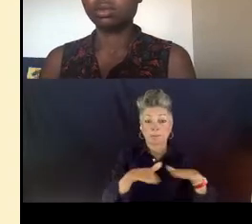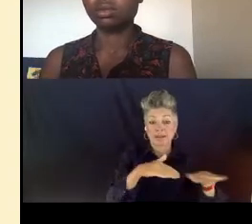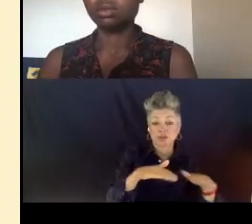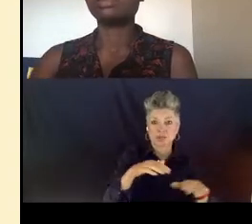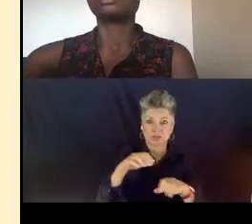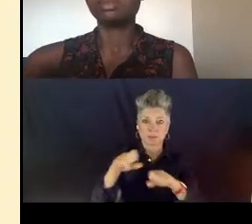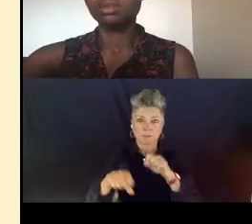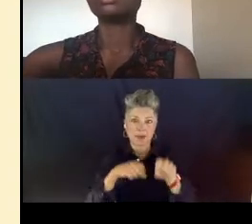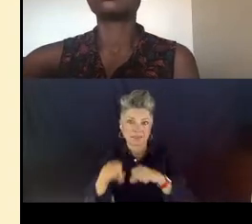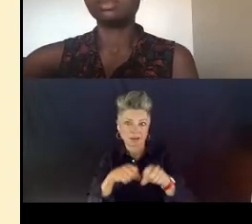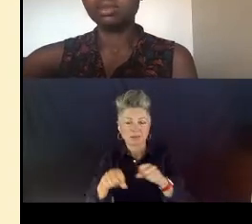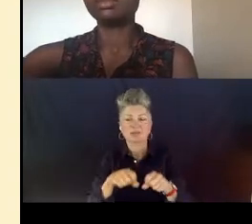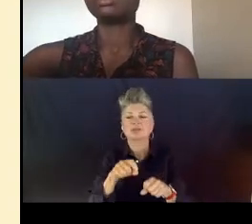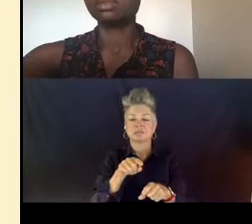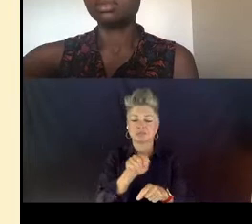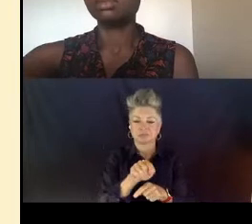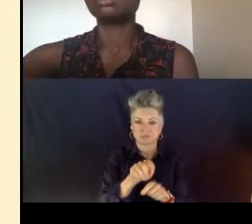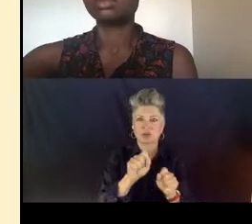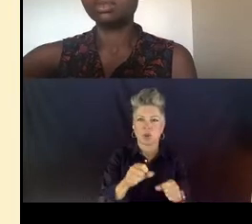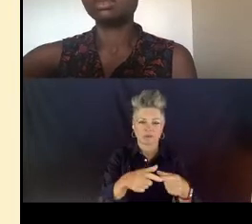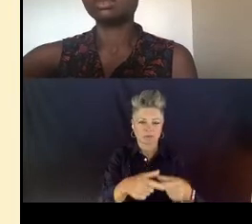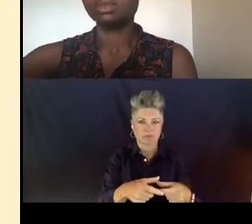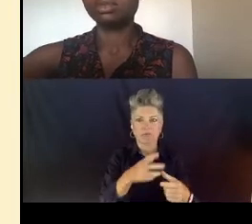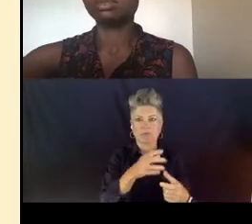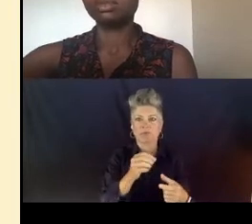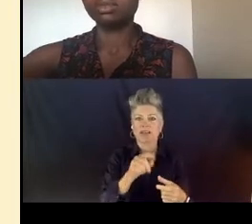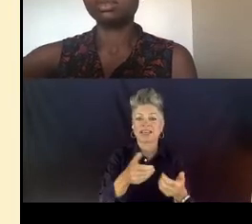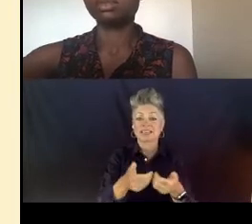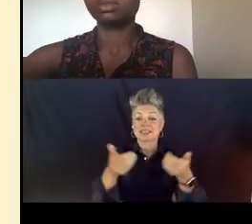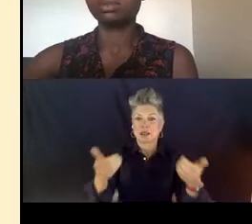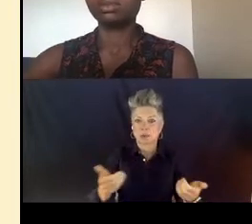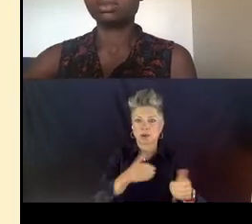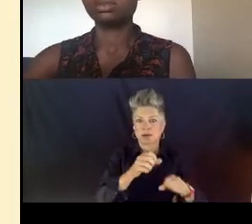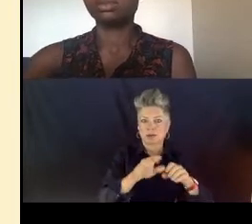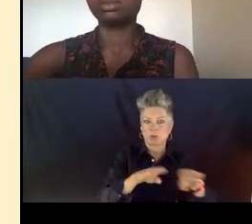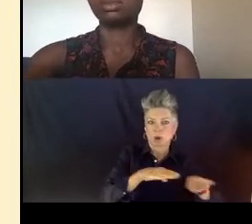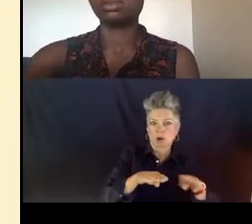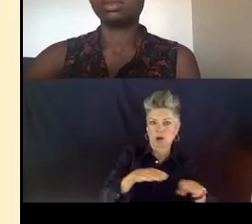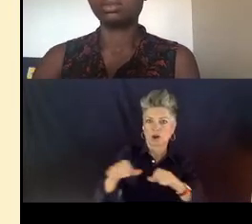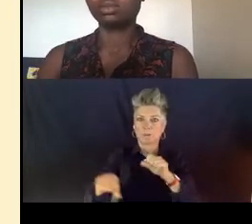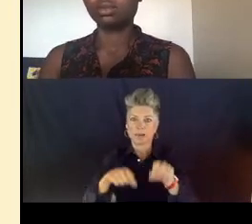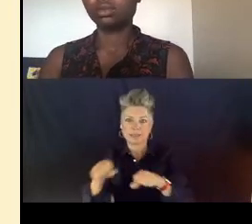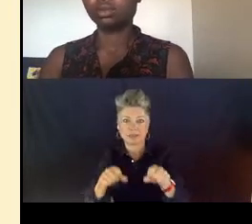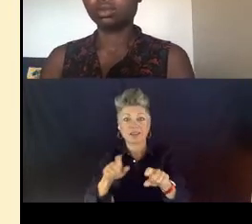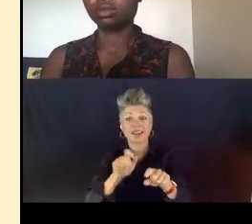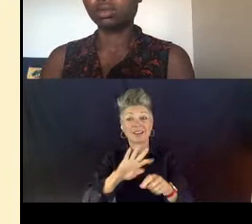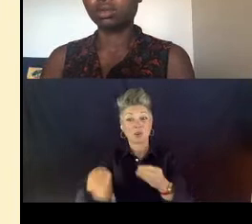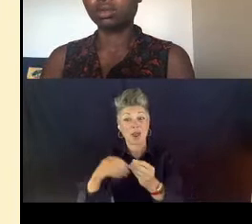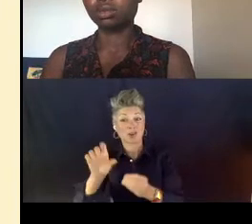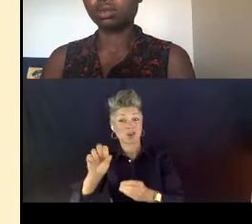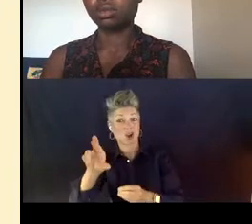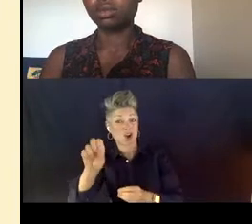metal in the road that can separate the pedestrians and the bicyclists. When you add in cars as like a background thing, I'm not exactly sure,